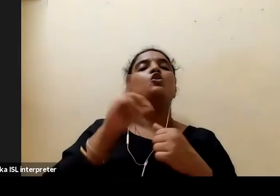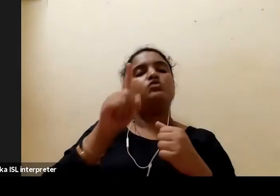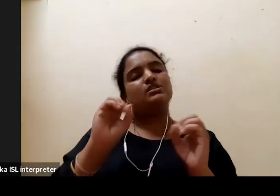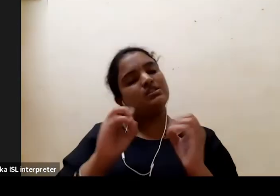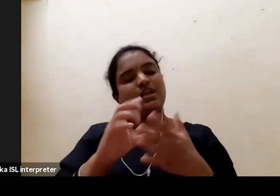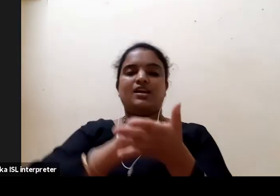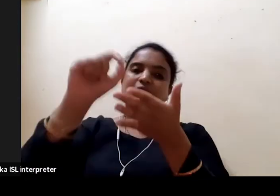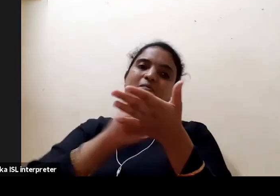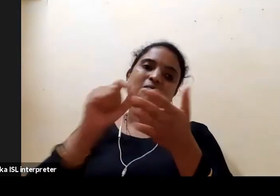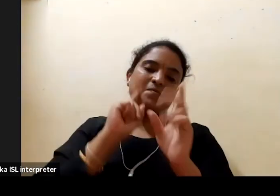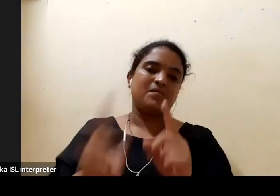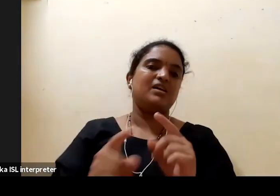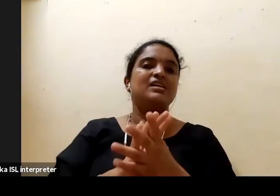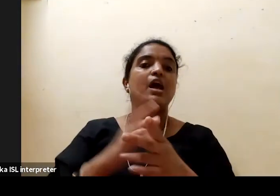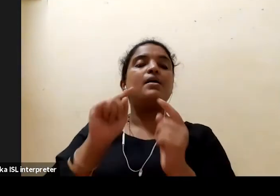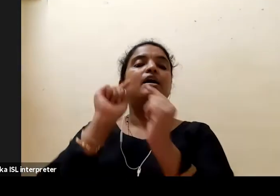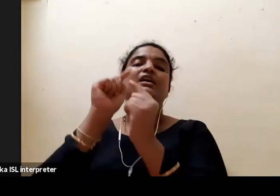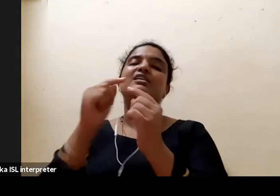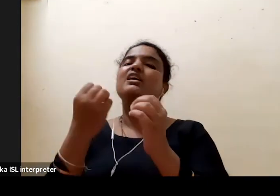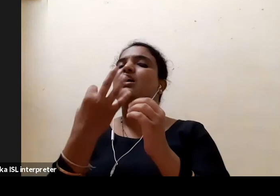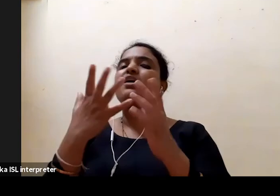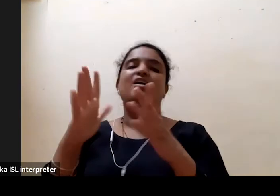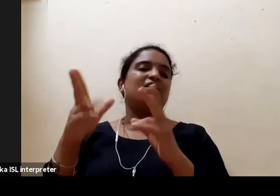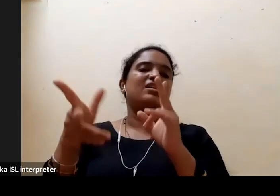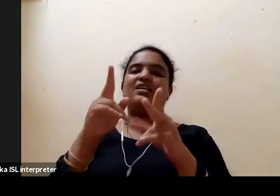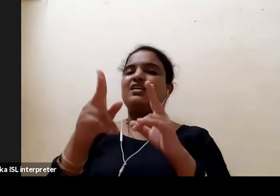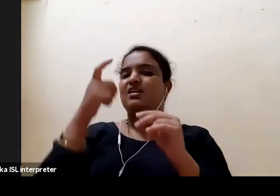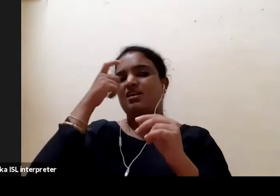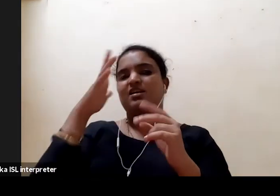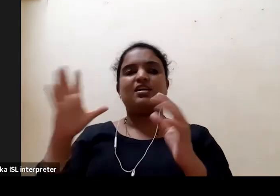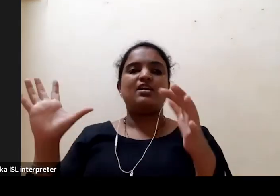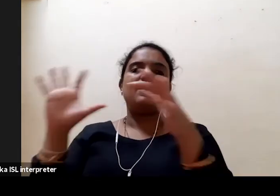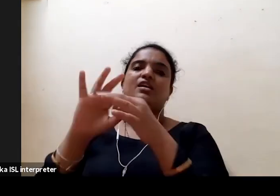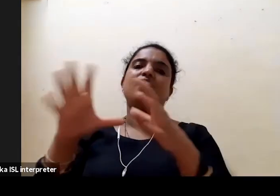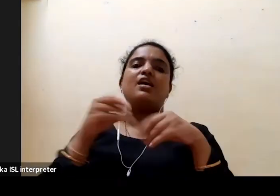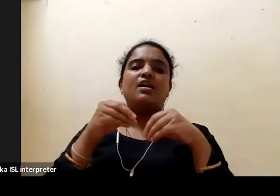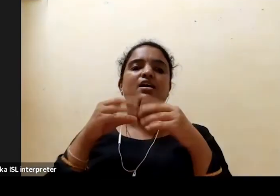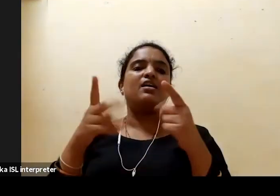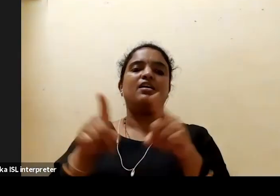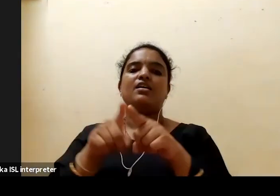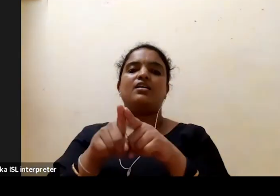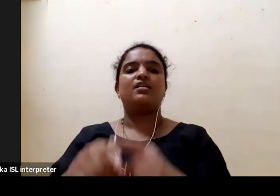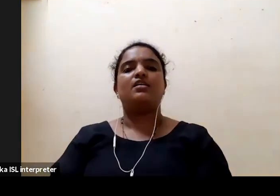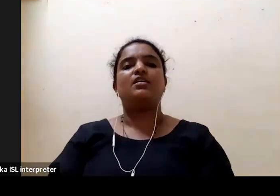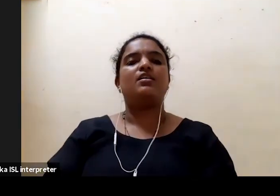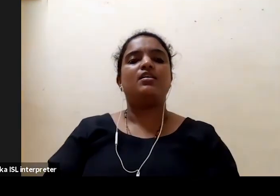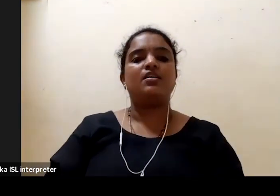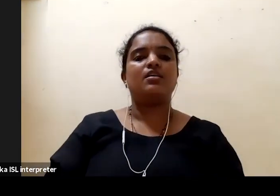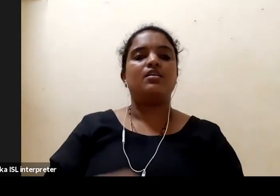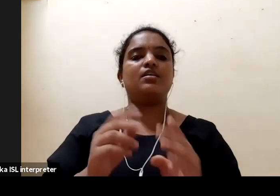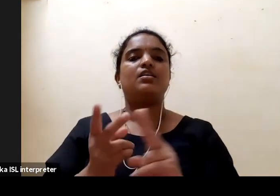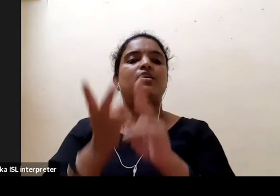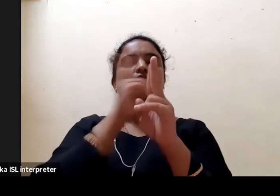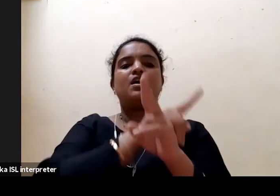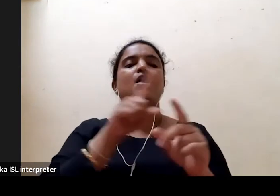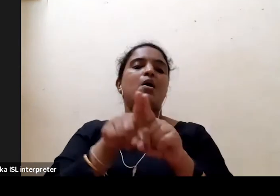start off somewhere. And Instagram doesn't count because no editor will accept that you've been writing on Instagram. So you have to have some other kind of